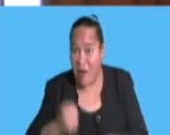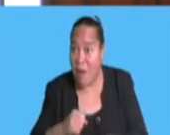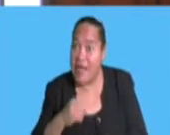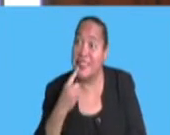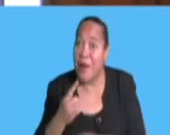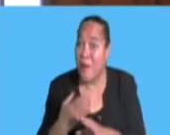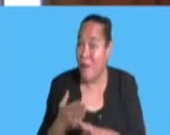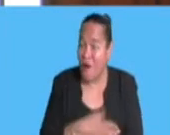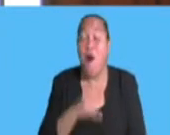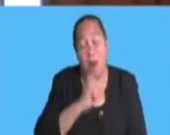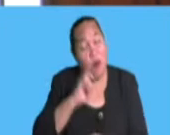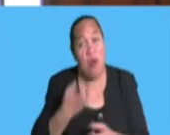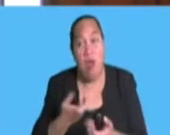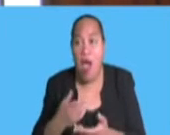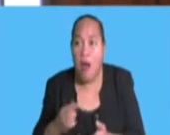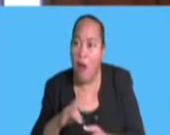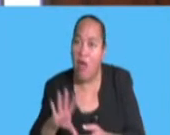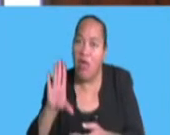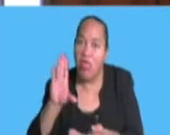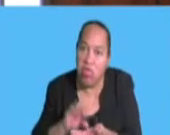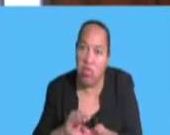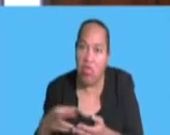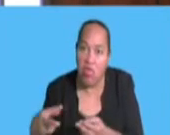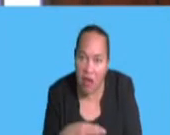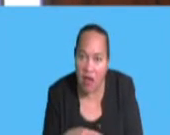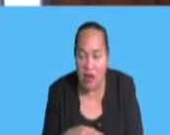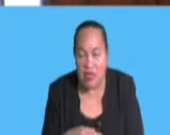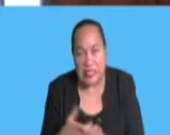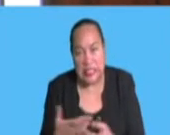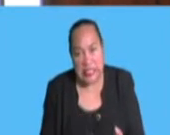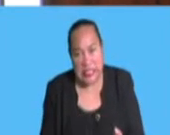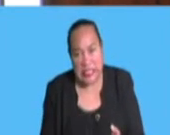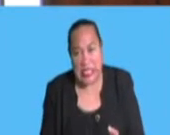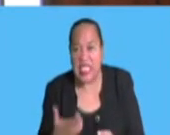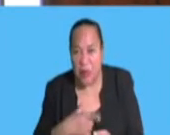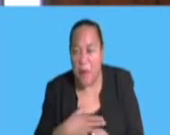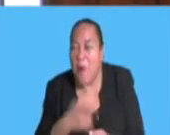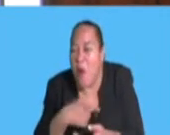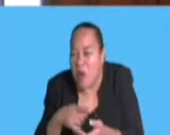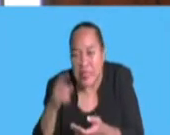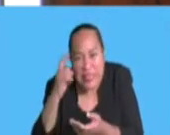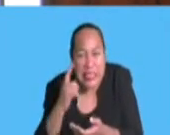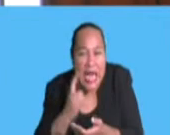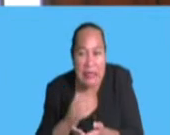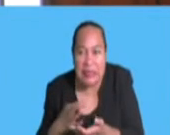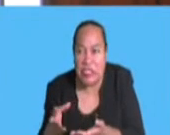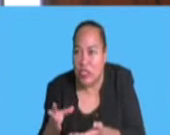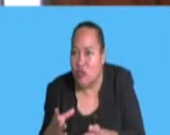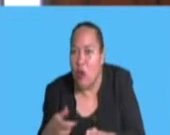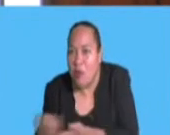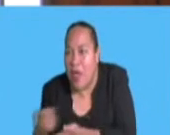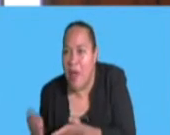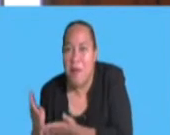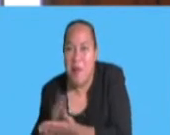with $1 billion less than expected in its budget to pay its $4.8 billion in debt. Now,